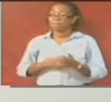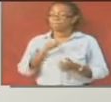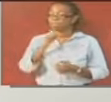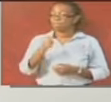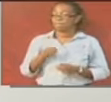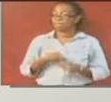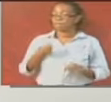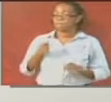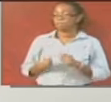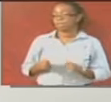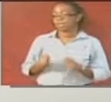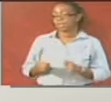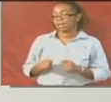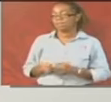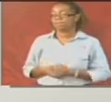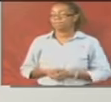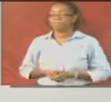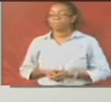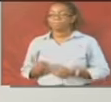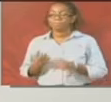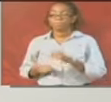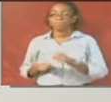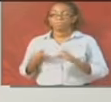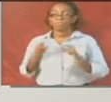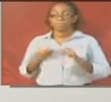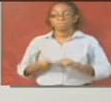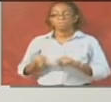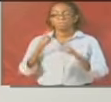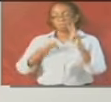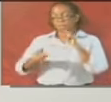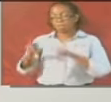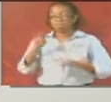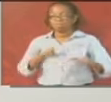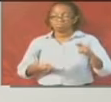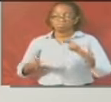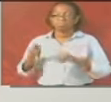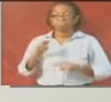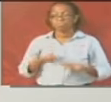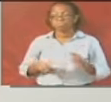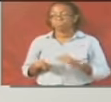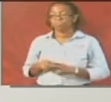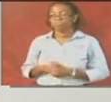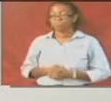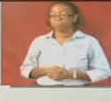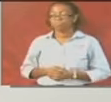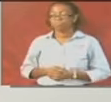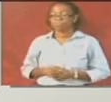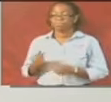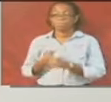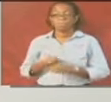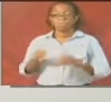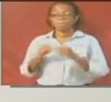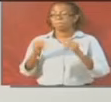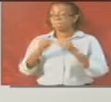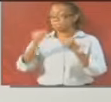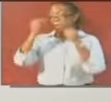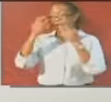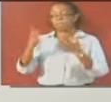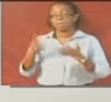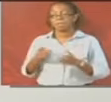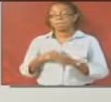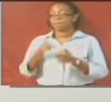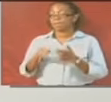positive. And as we continue to monitor and as we continue to do more of the contact tracing and get more information, we may be able to build a clearer